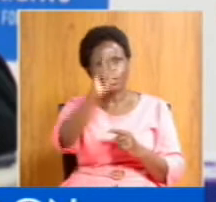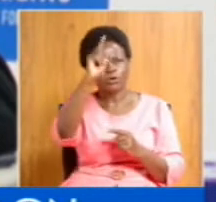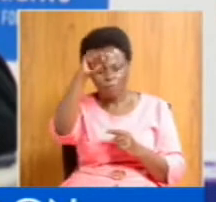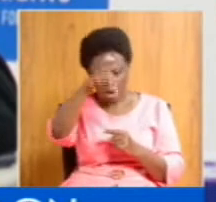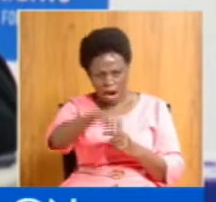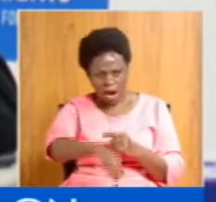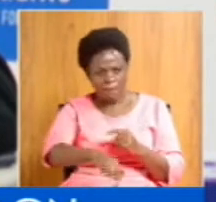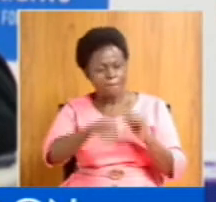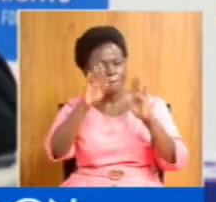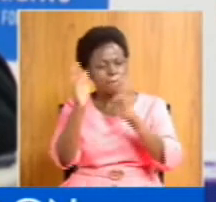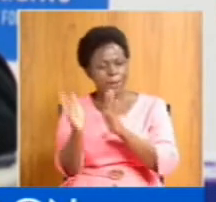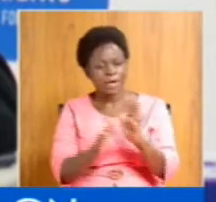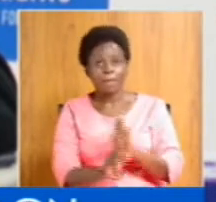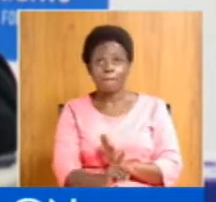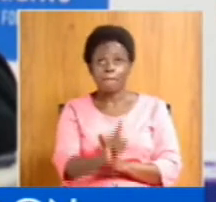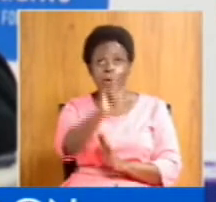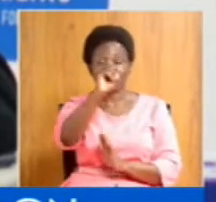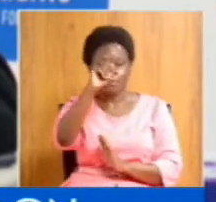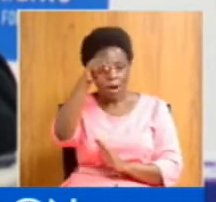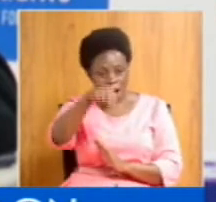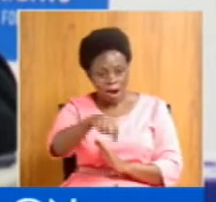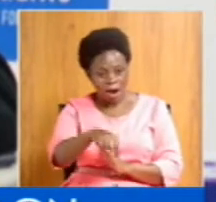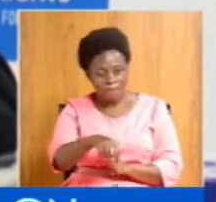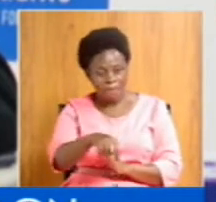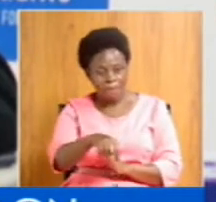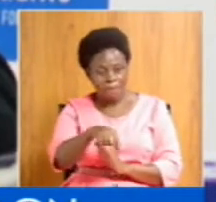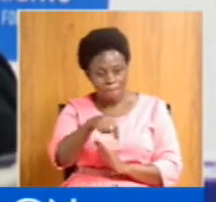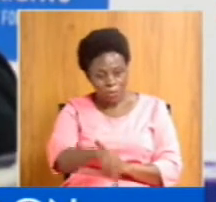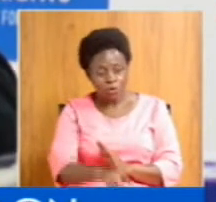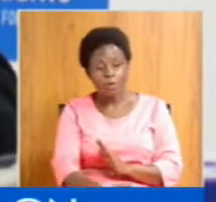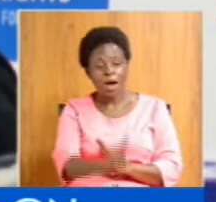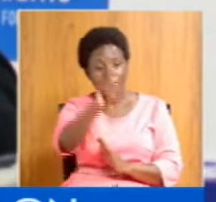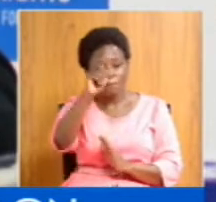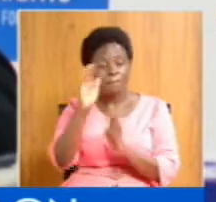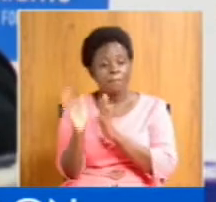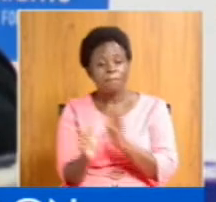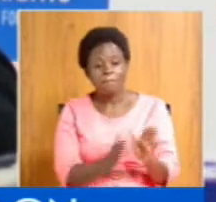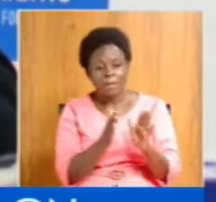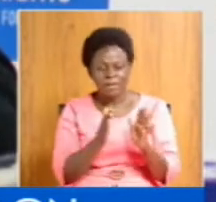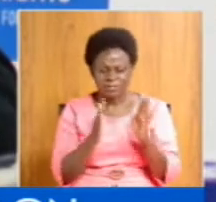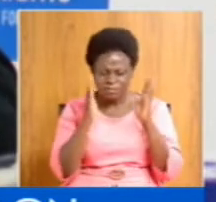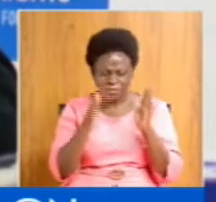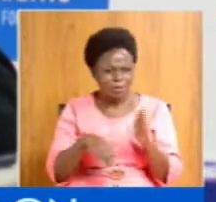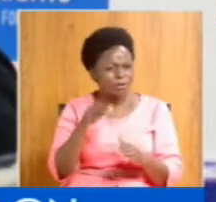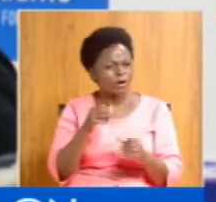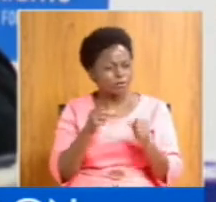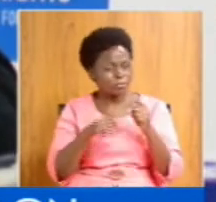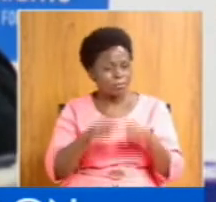bottom-up planning hinges strongly on the participation